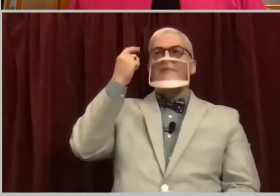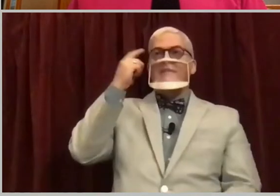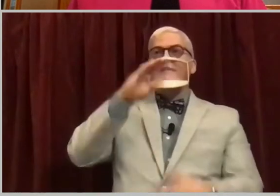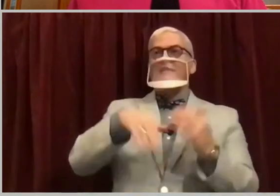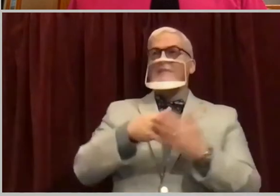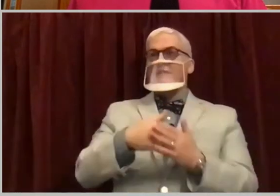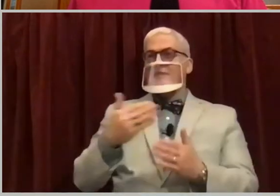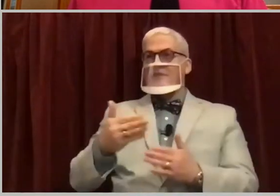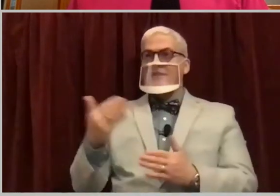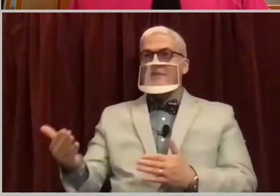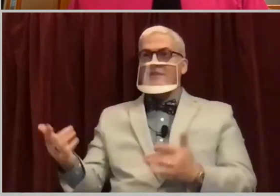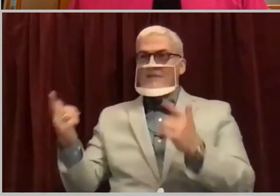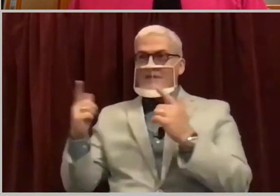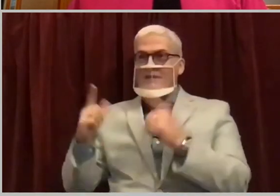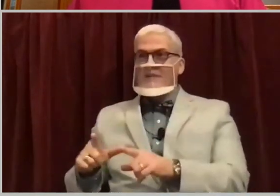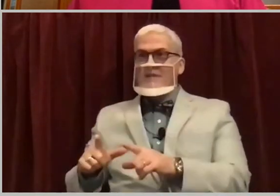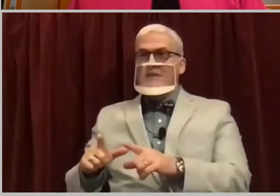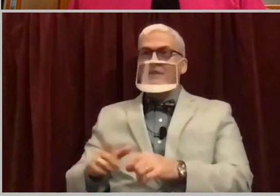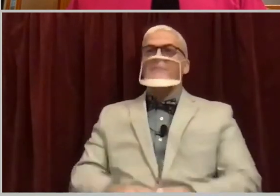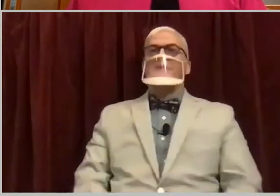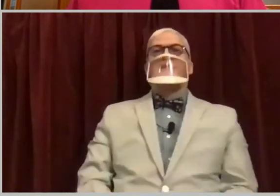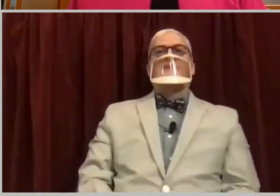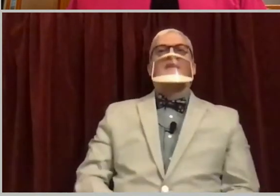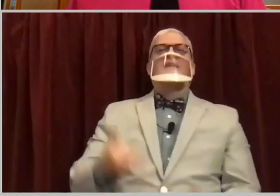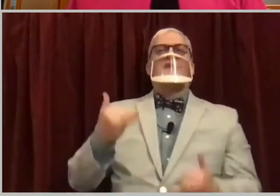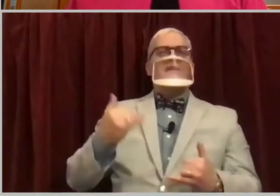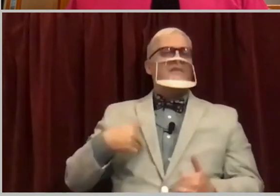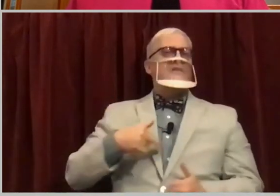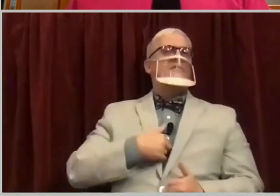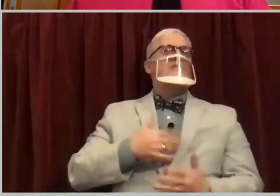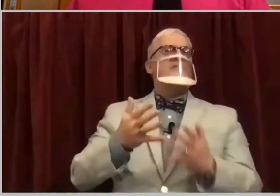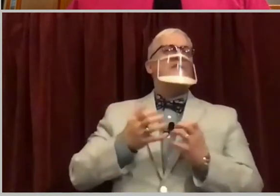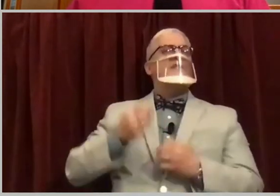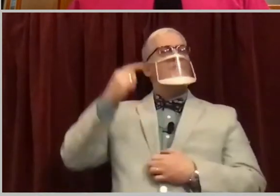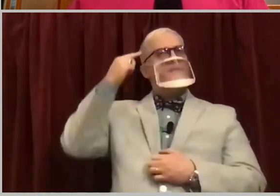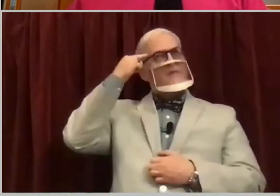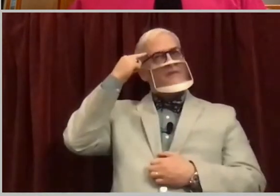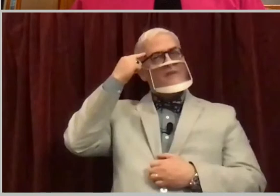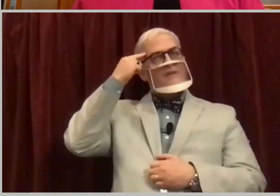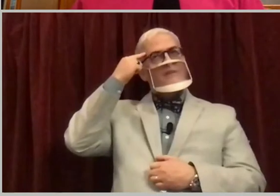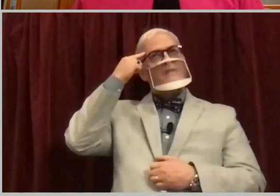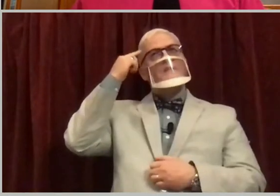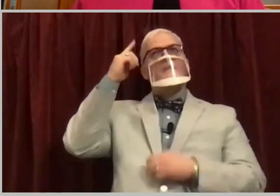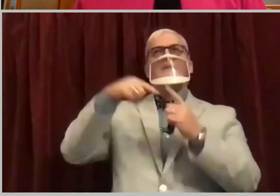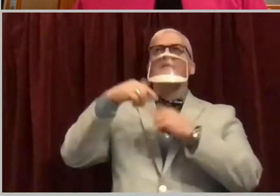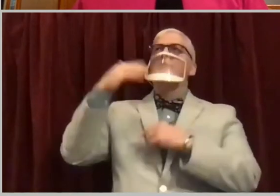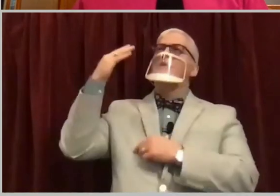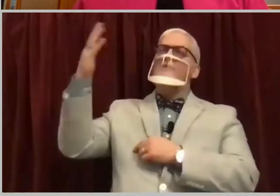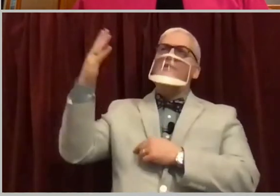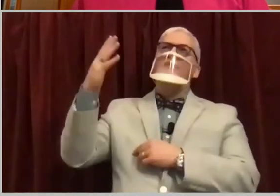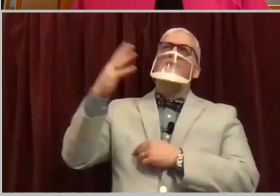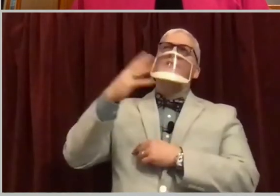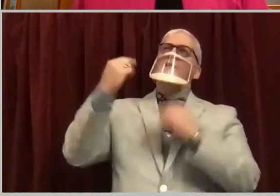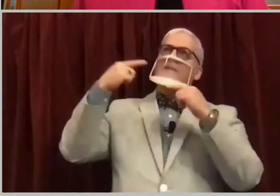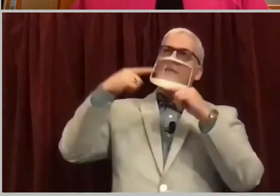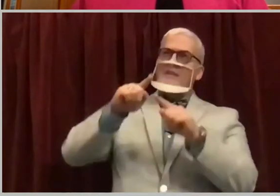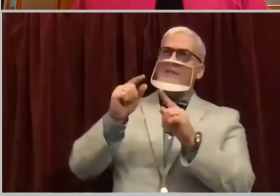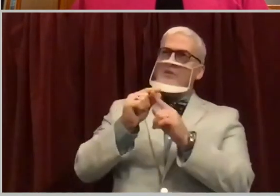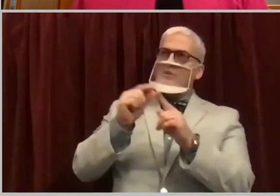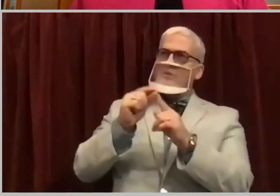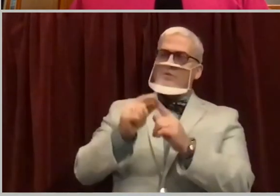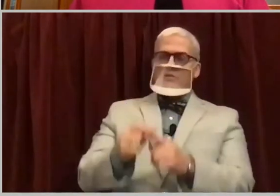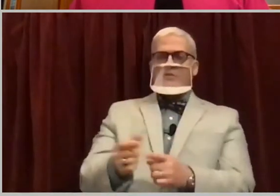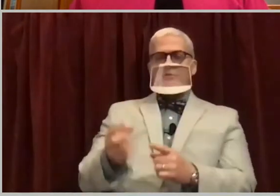church, just that we are putting all of our thoughts and energy on you and the men that will be leading us in song and in lessons. We